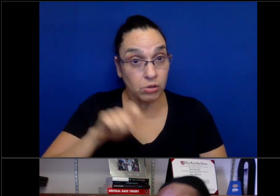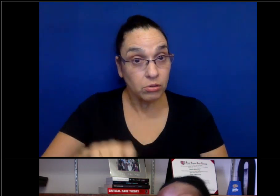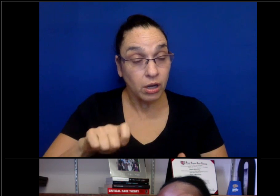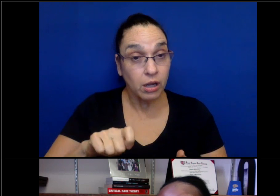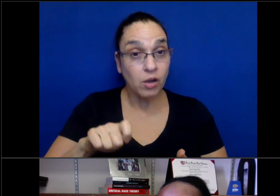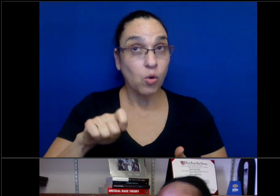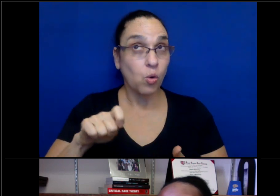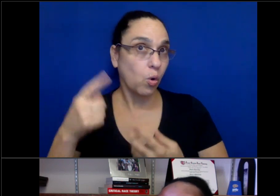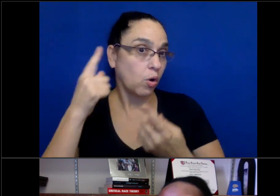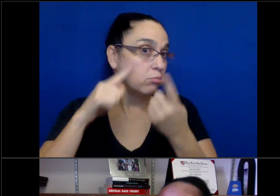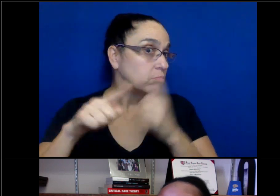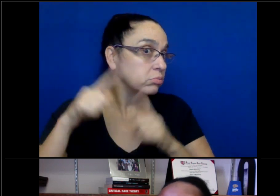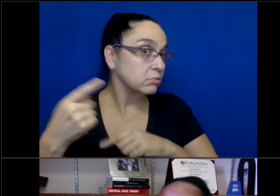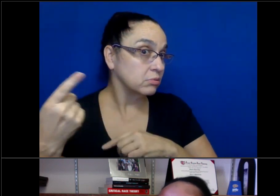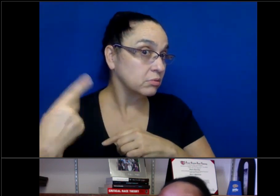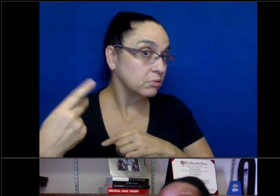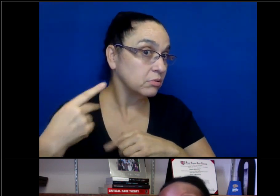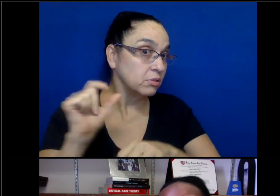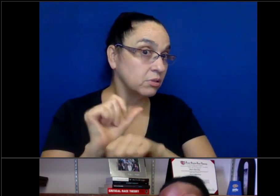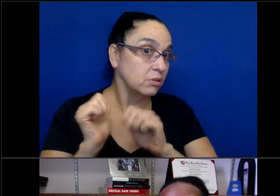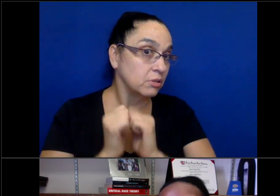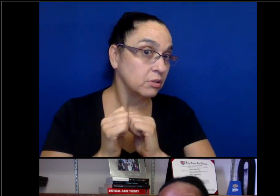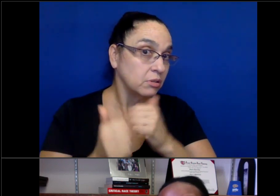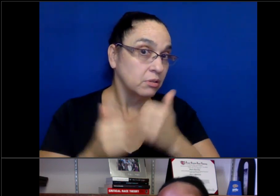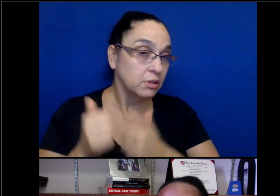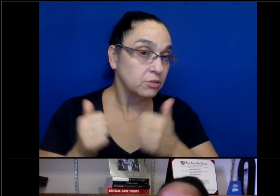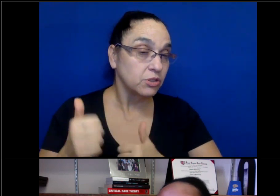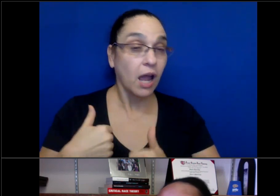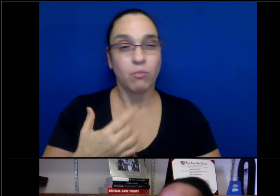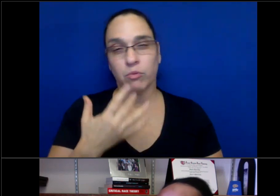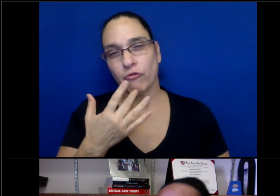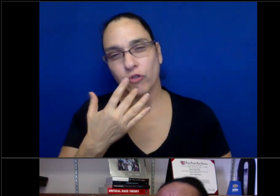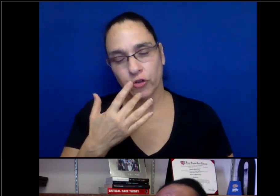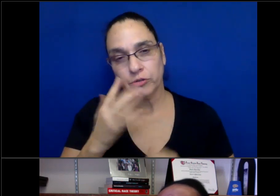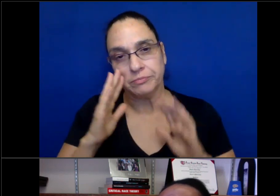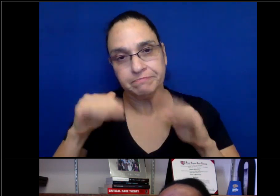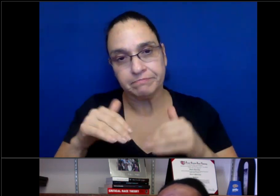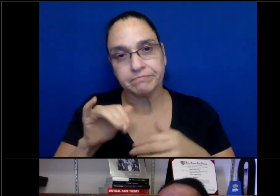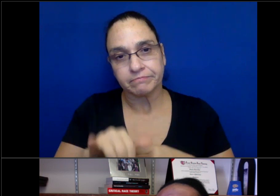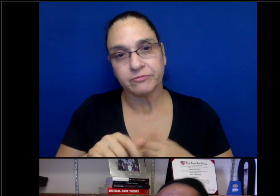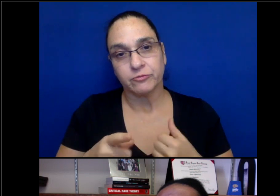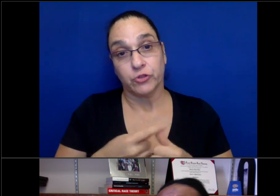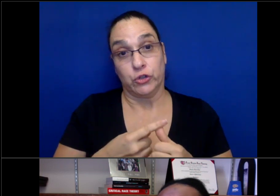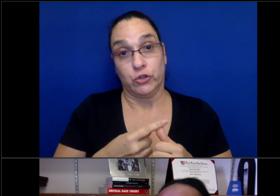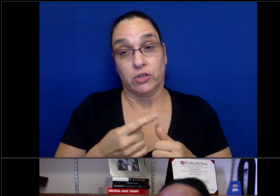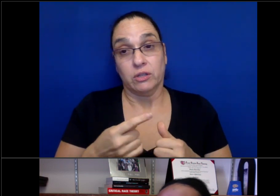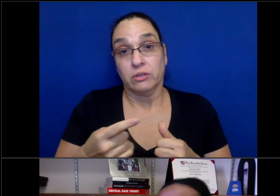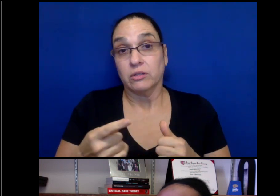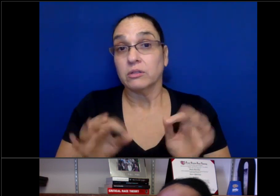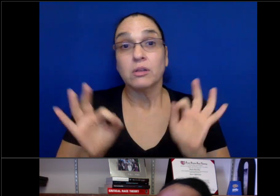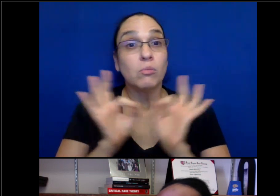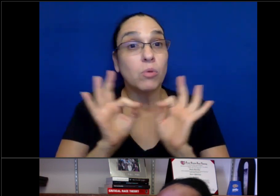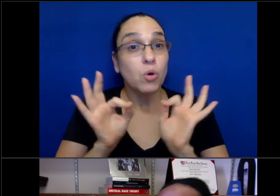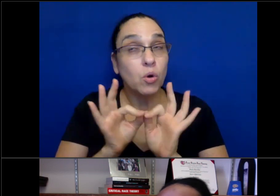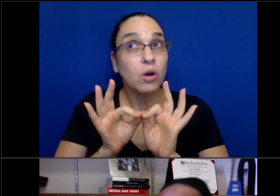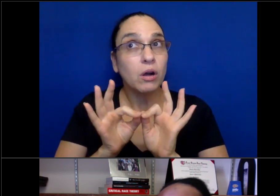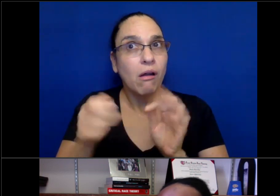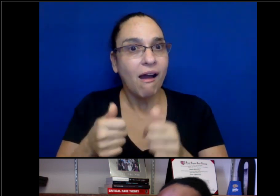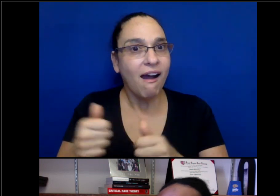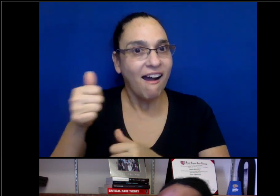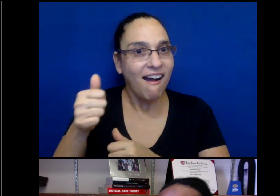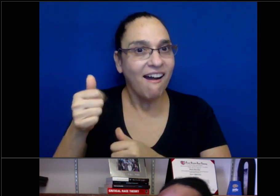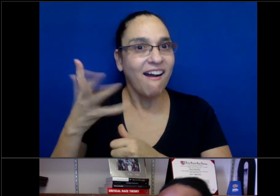joint project? And I think joint projects, I like to start there first, just to get more experience and knowledge from the co-authors